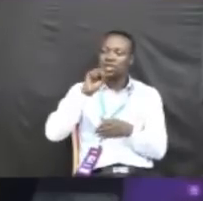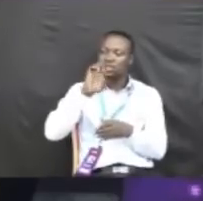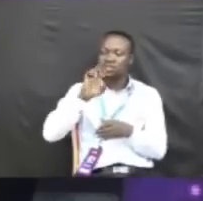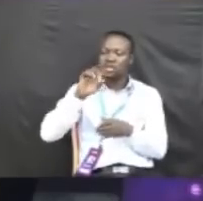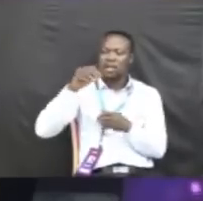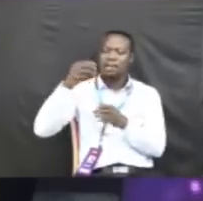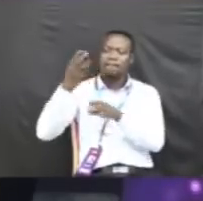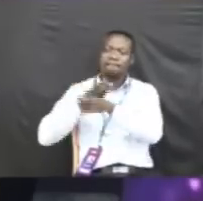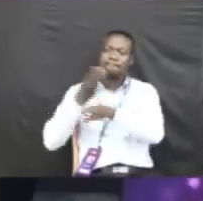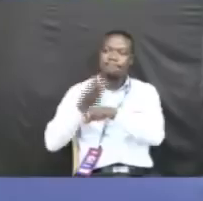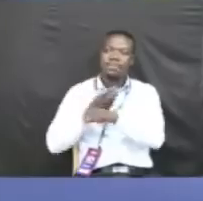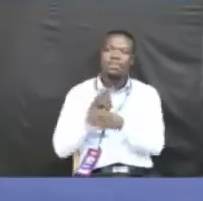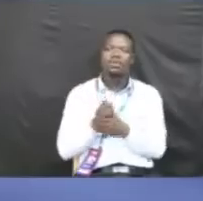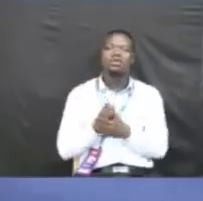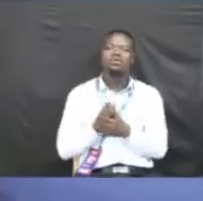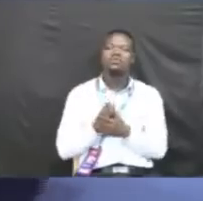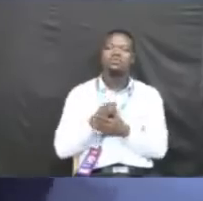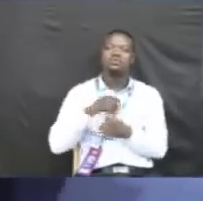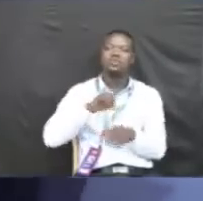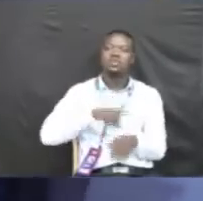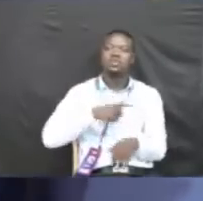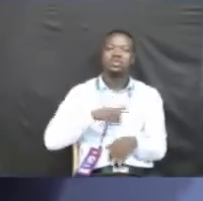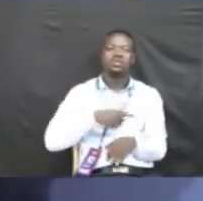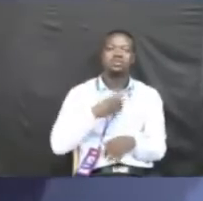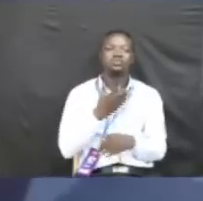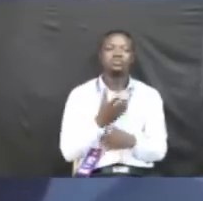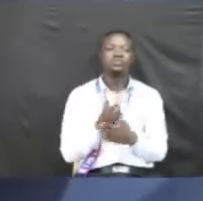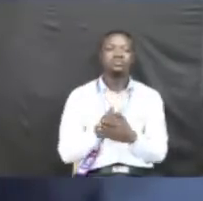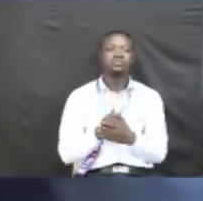mathematics university of Ghana.